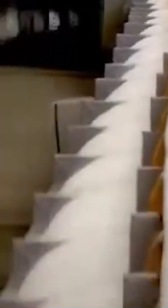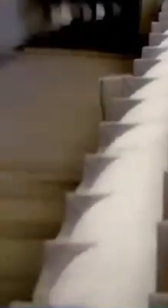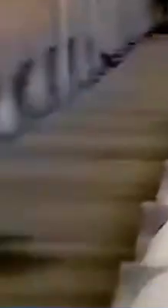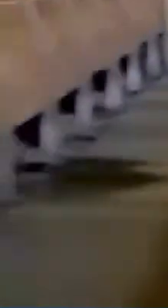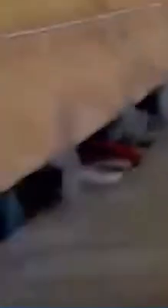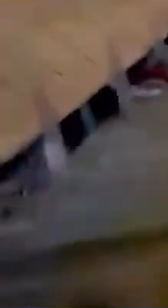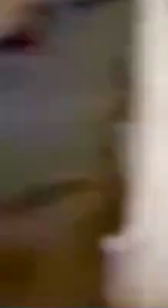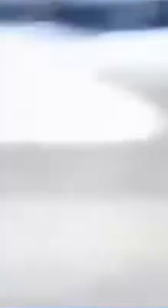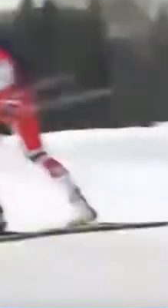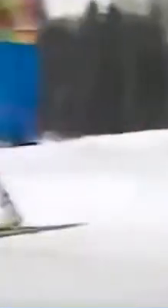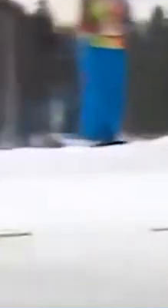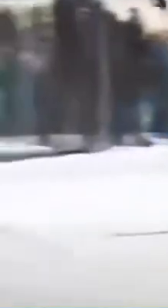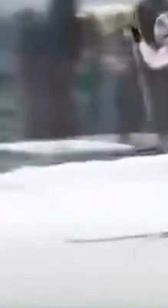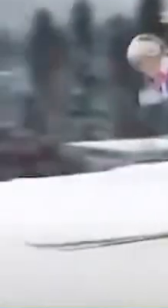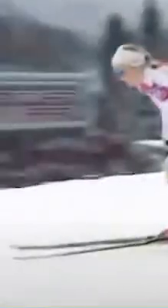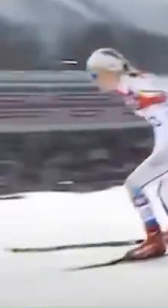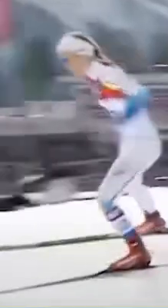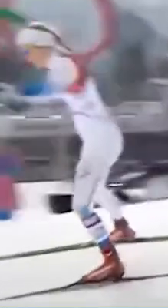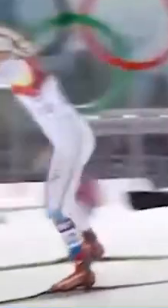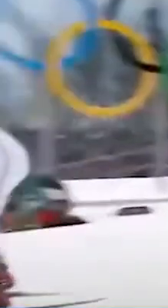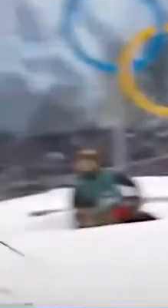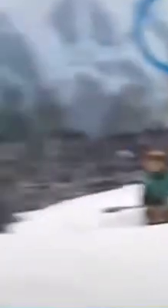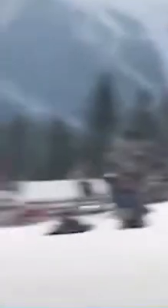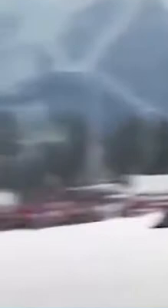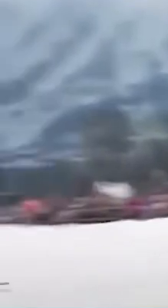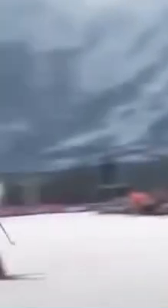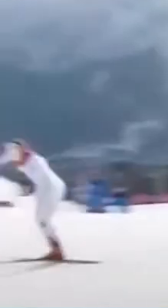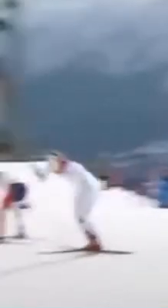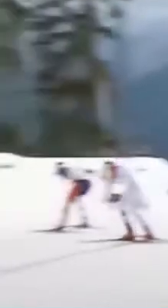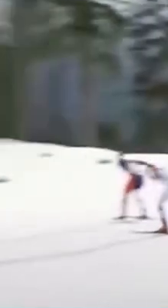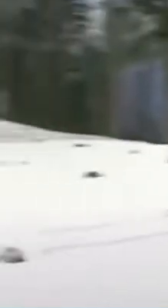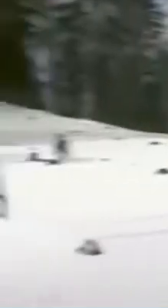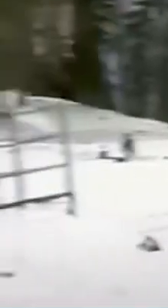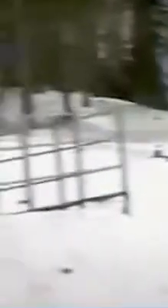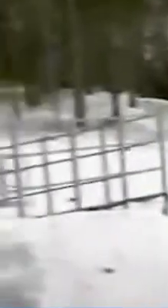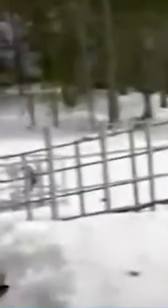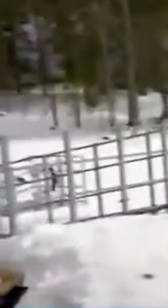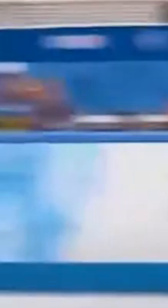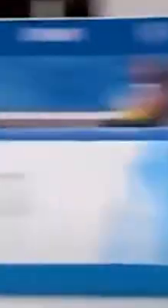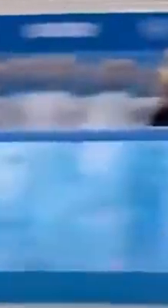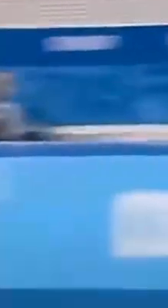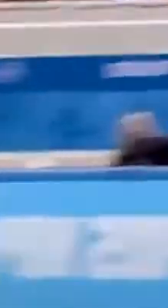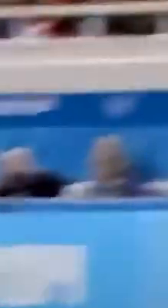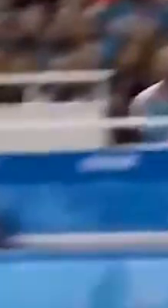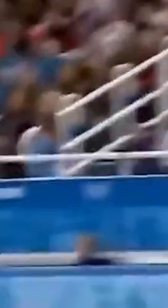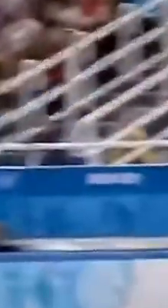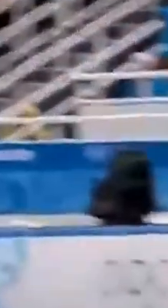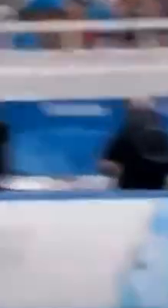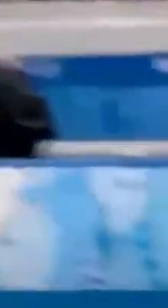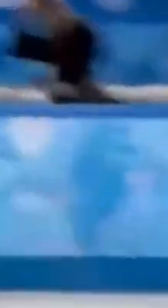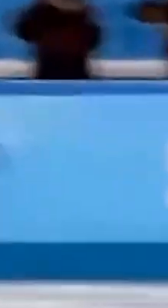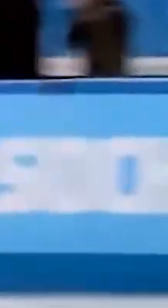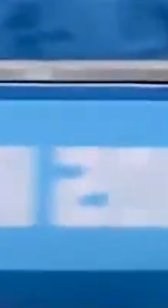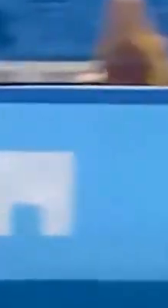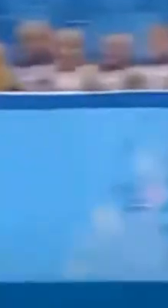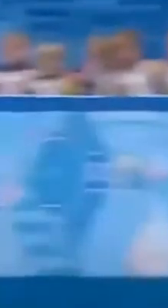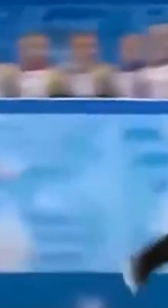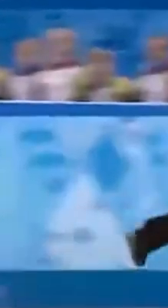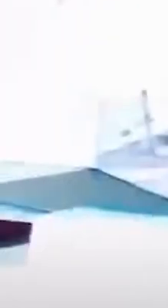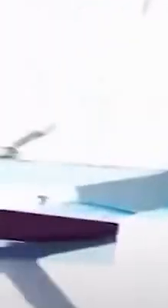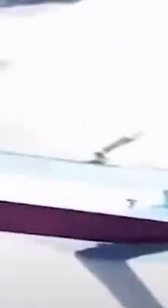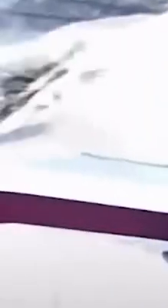step is required by NBC Universal to comply with legal restrictions and content rights protection, and is mandatory. If you don't already have